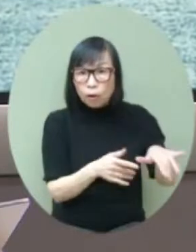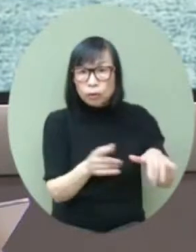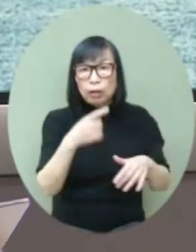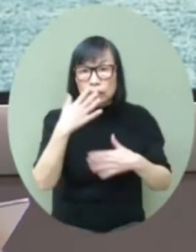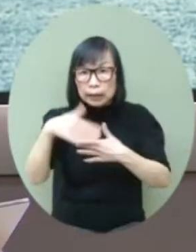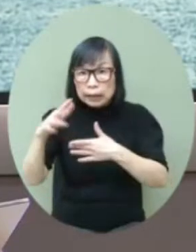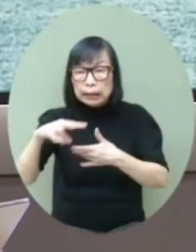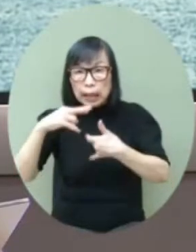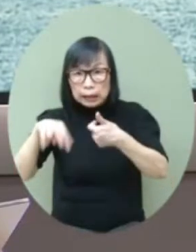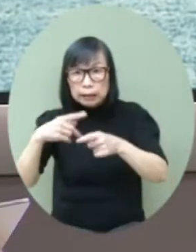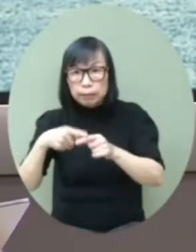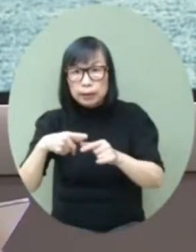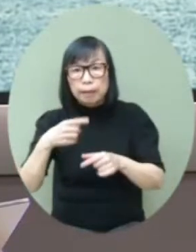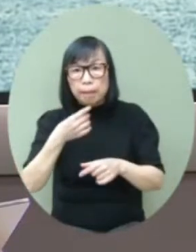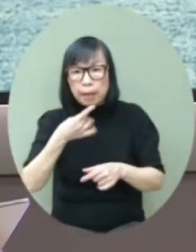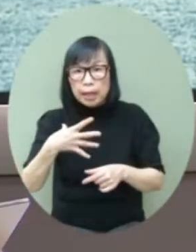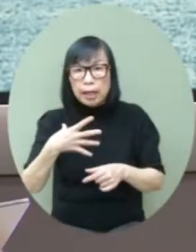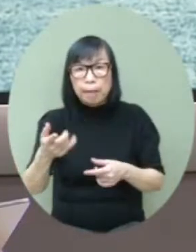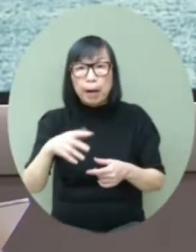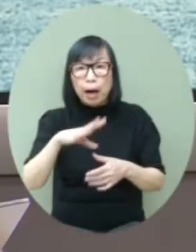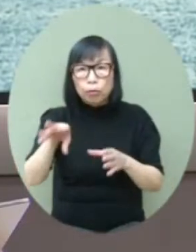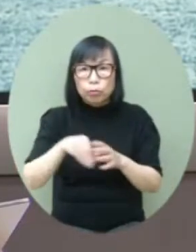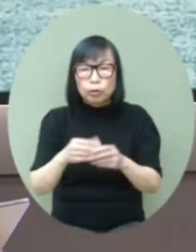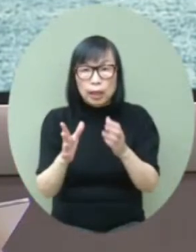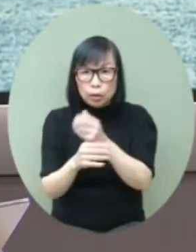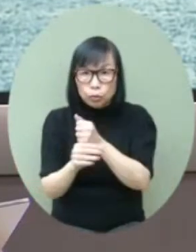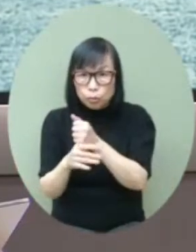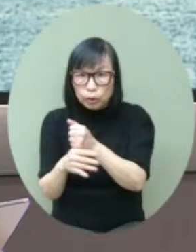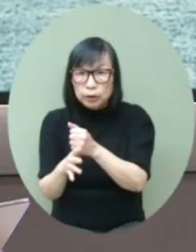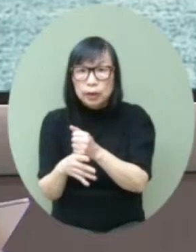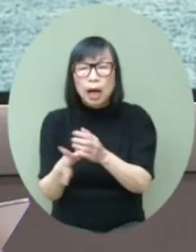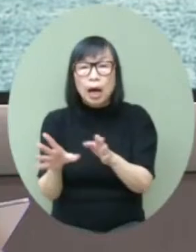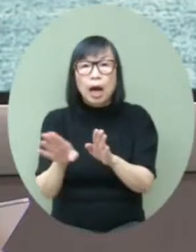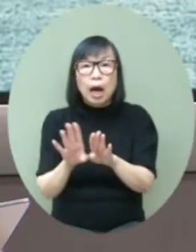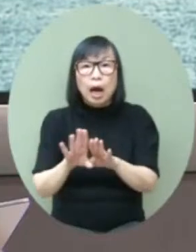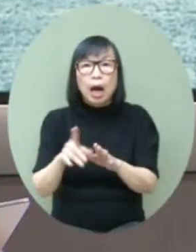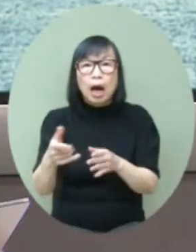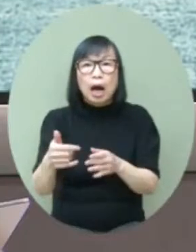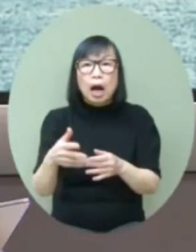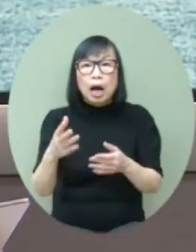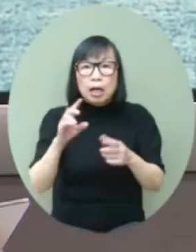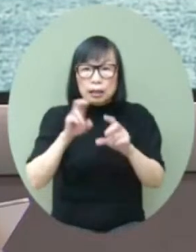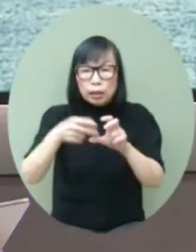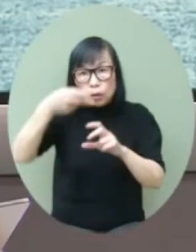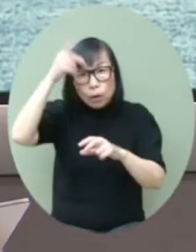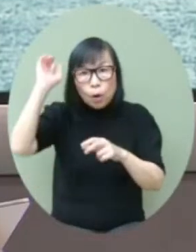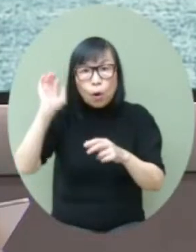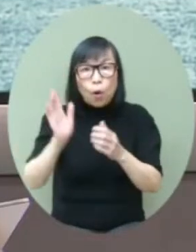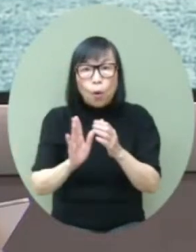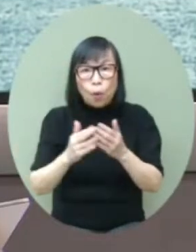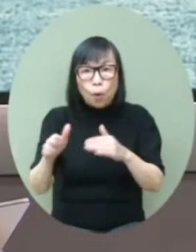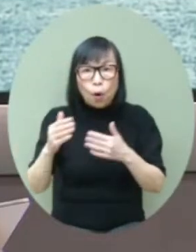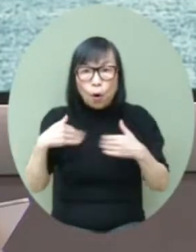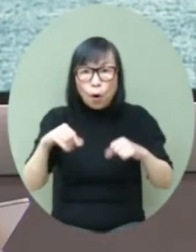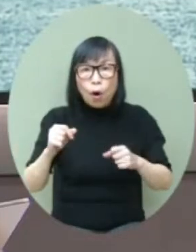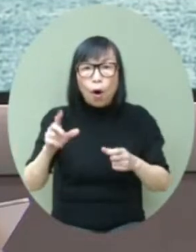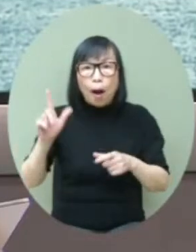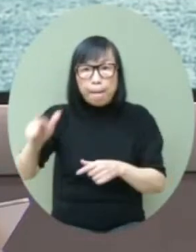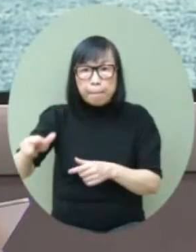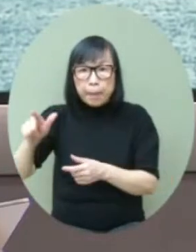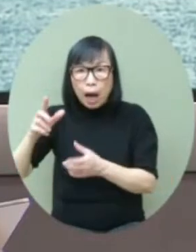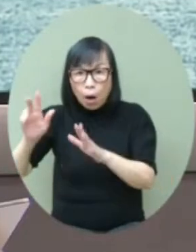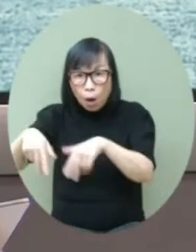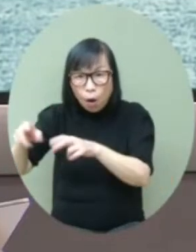have other quarantine facilities standing by, including the Lei Yin Moon Resort, the Sai Kung Recreation Center, the Pak Hang,